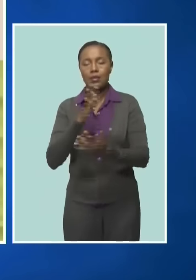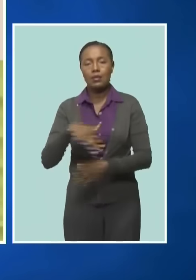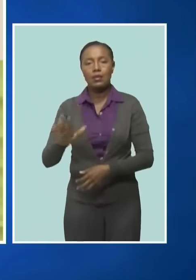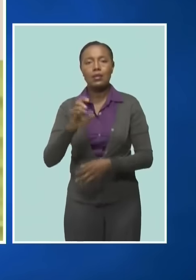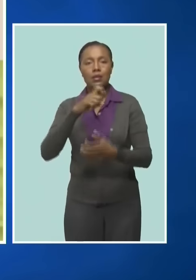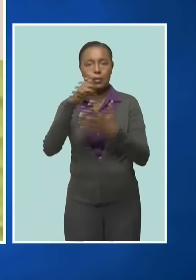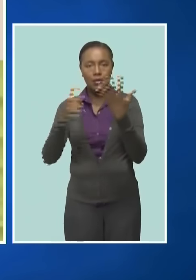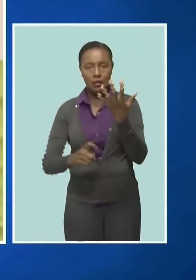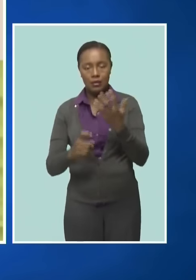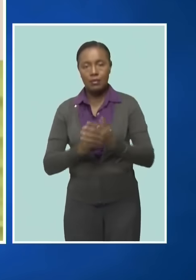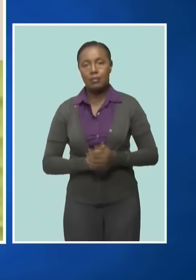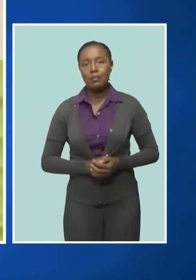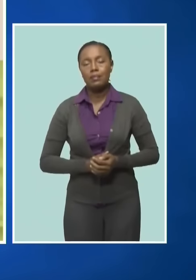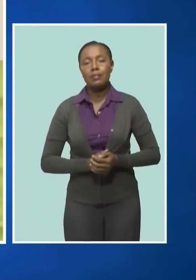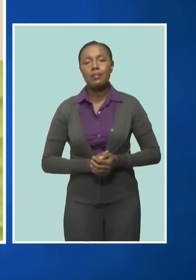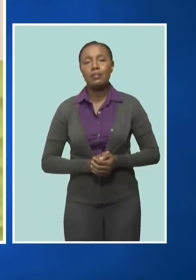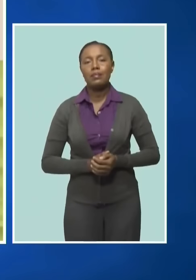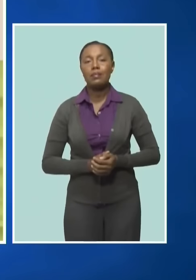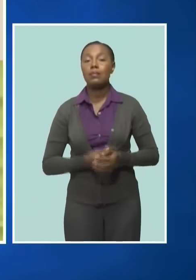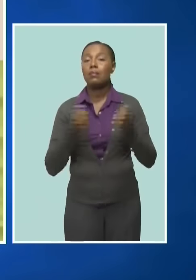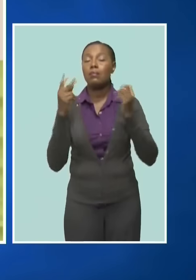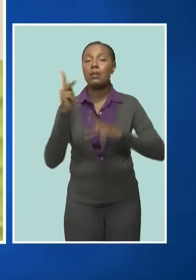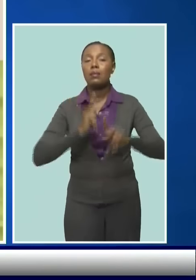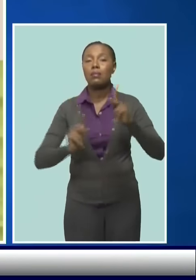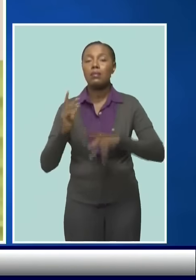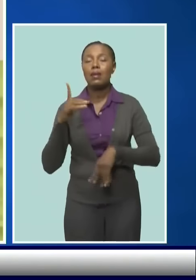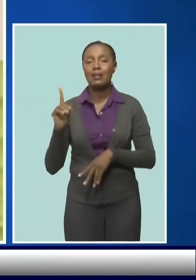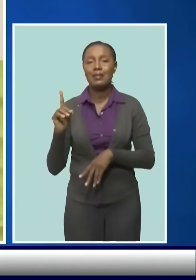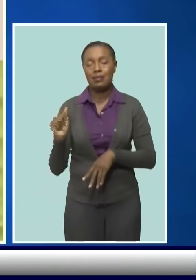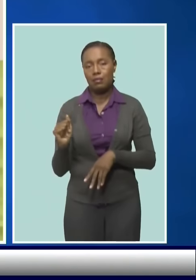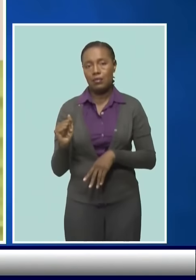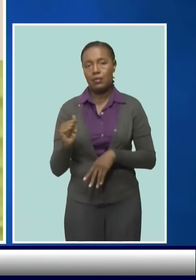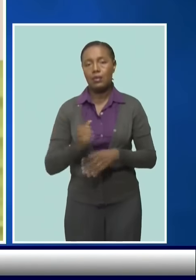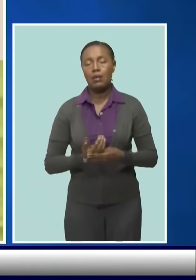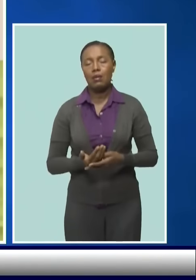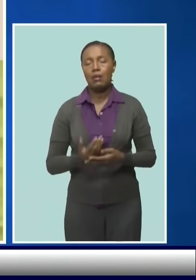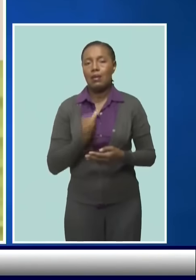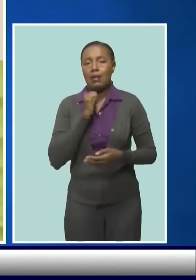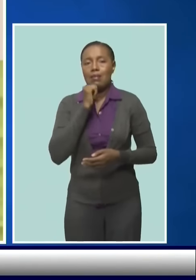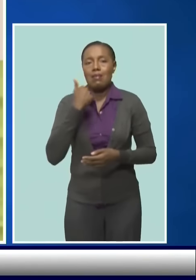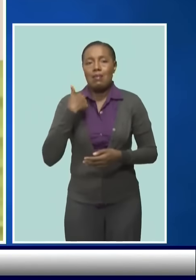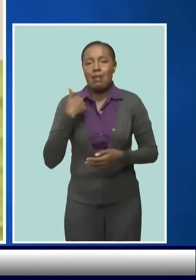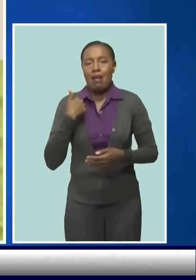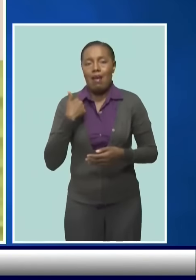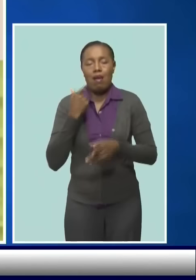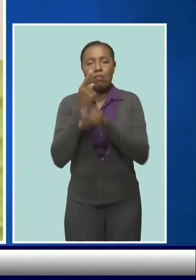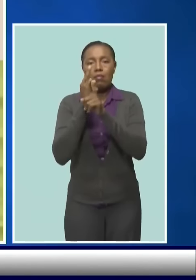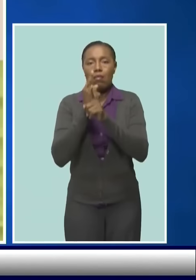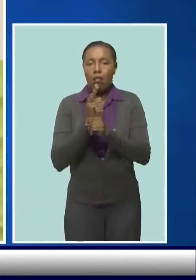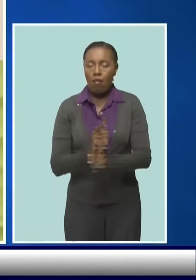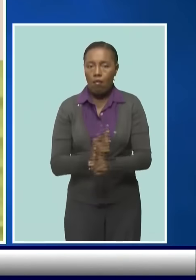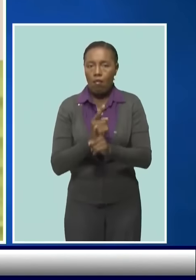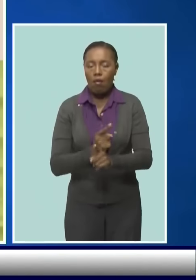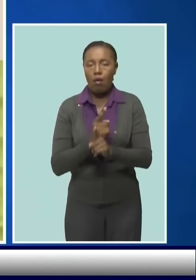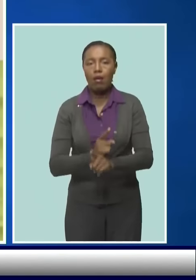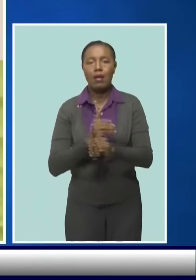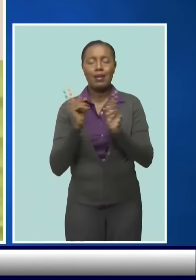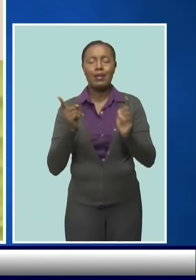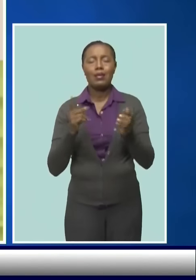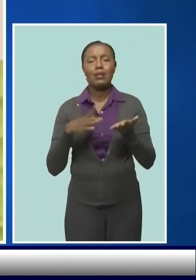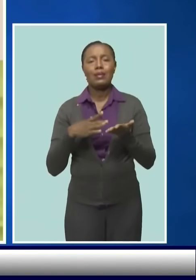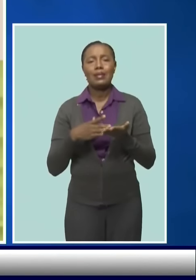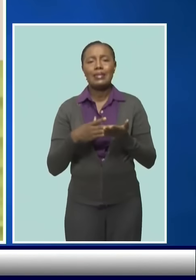with disabilities. There are many persons with disabilities who do not have consistent access to